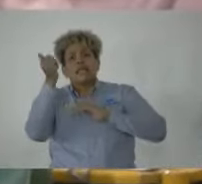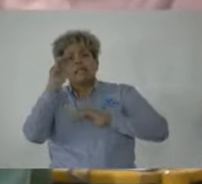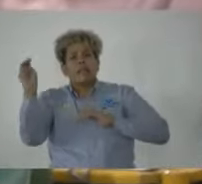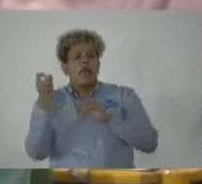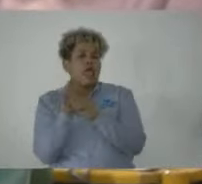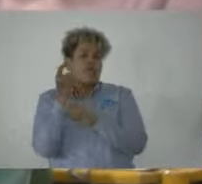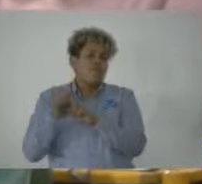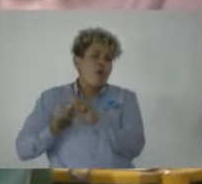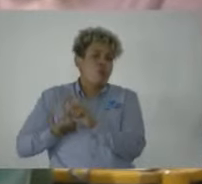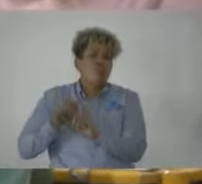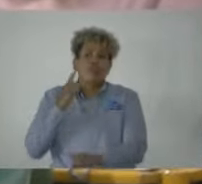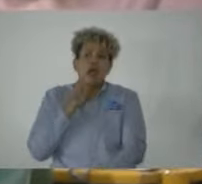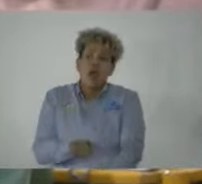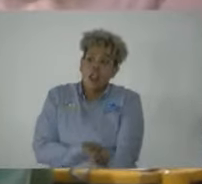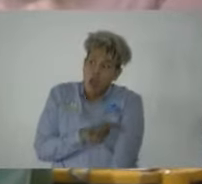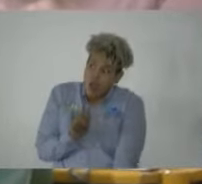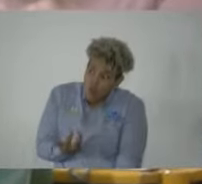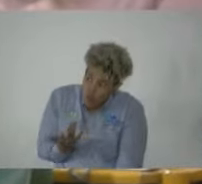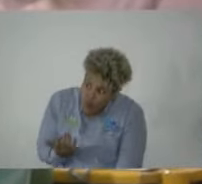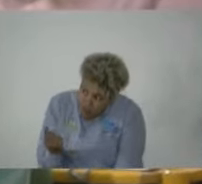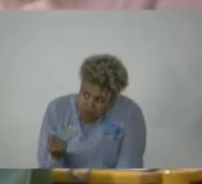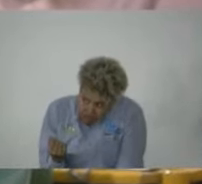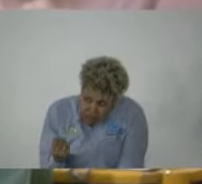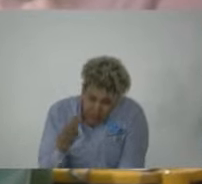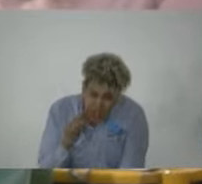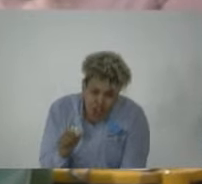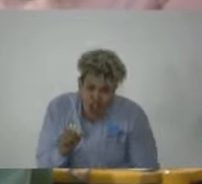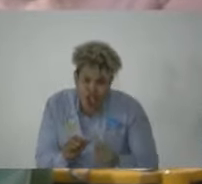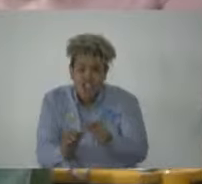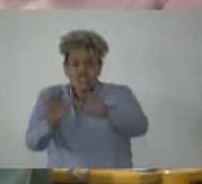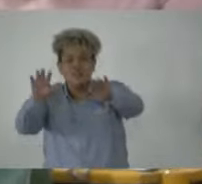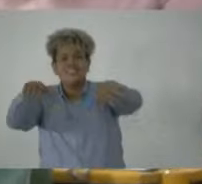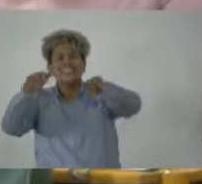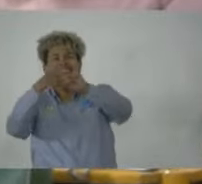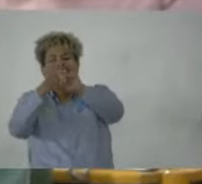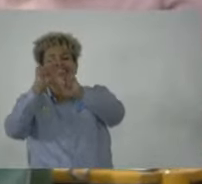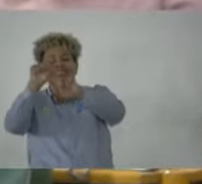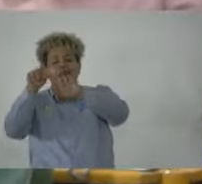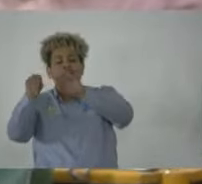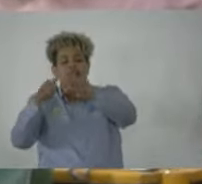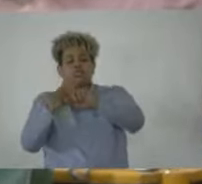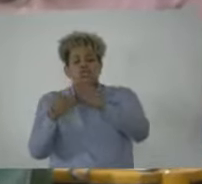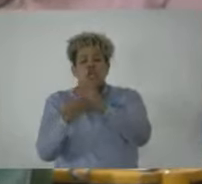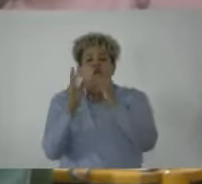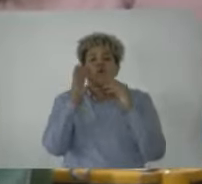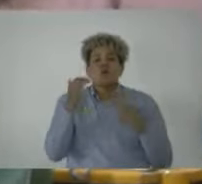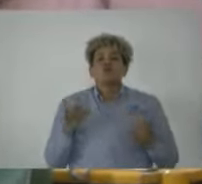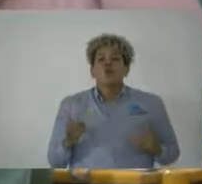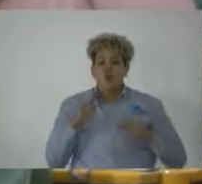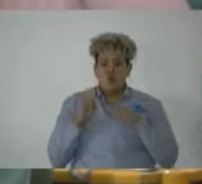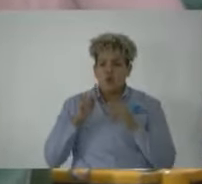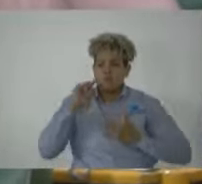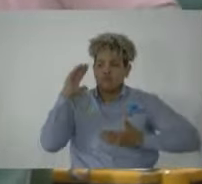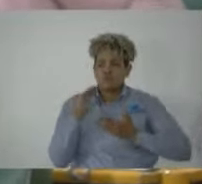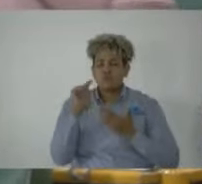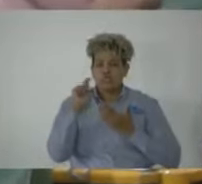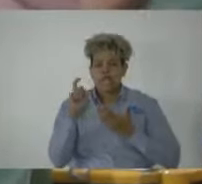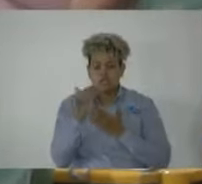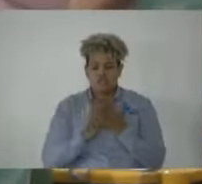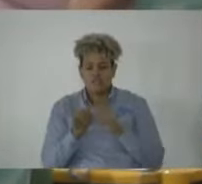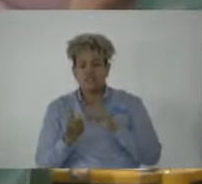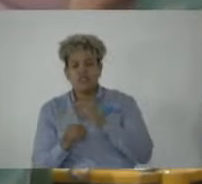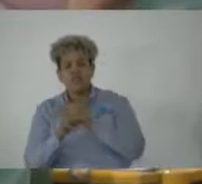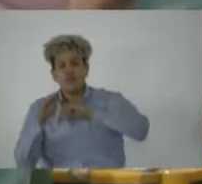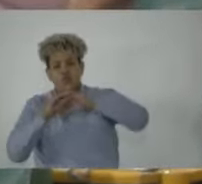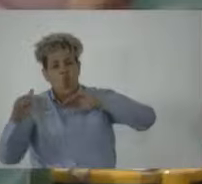and long may this continue. As such, Madam Speaker, tax expenditures which would normally reduce tax revenues do